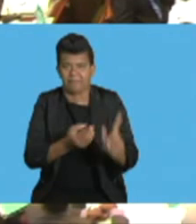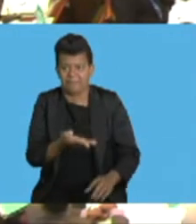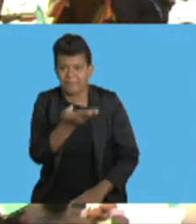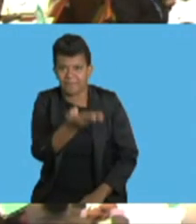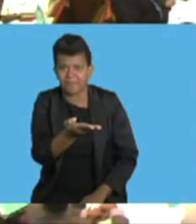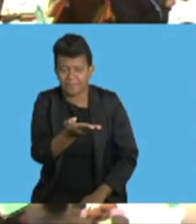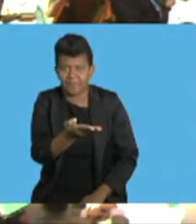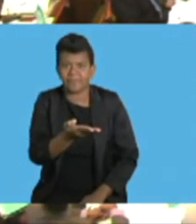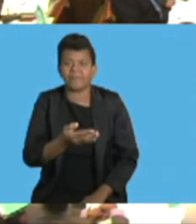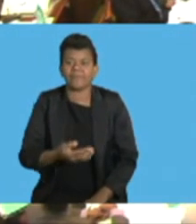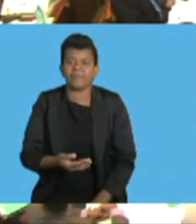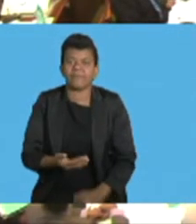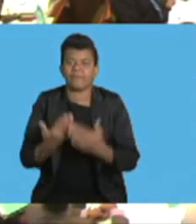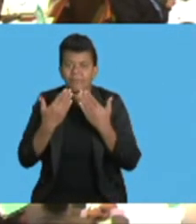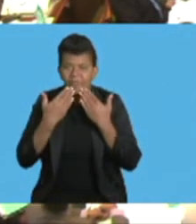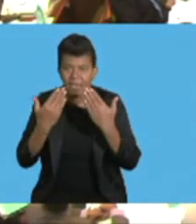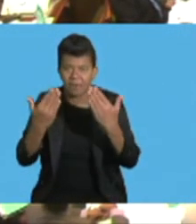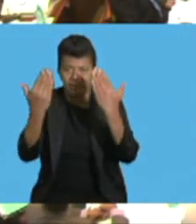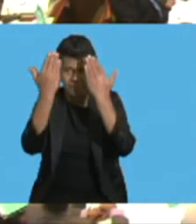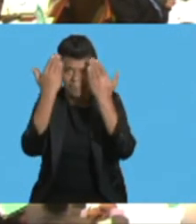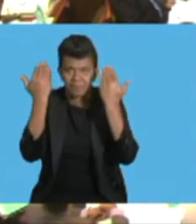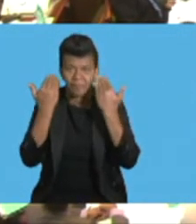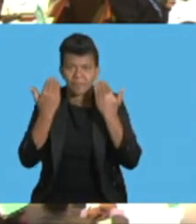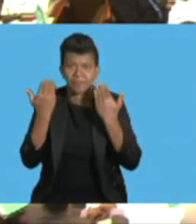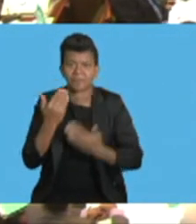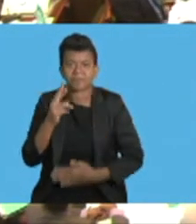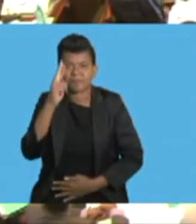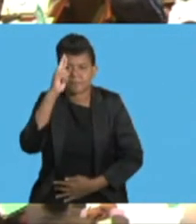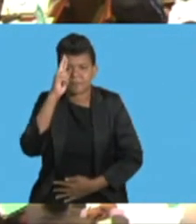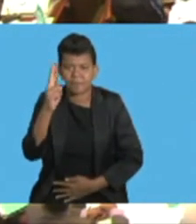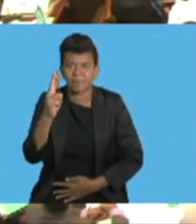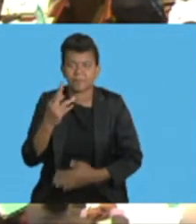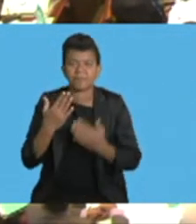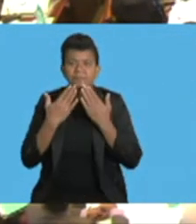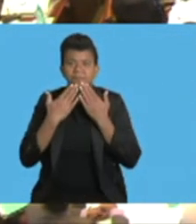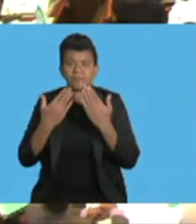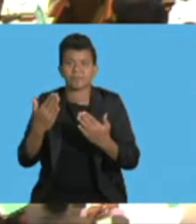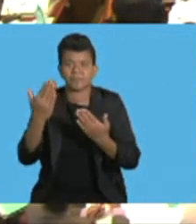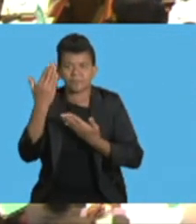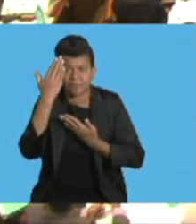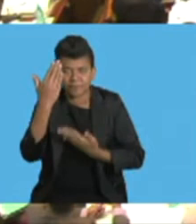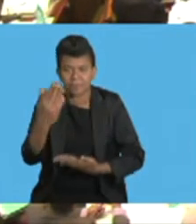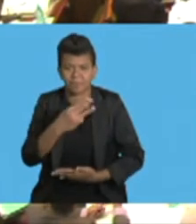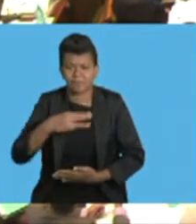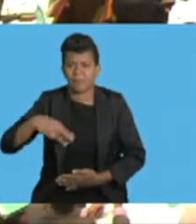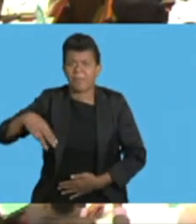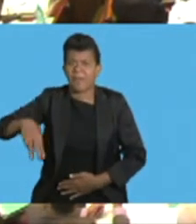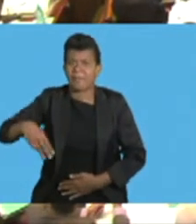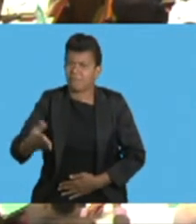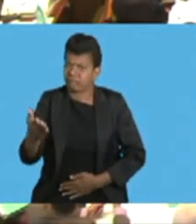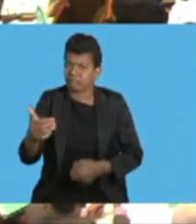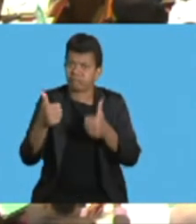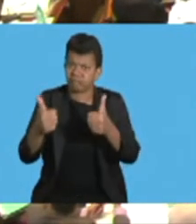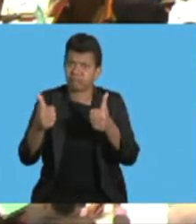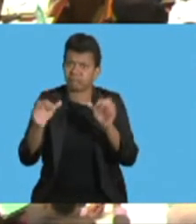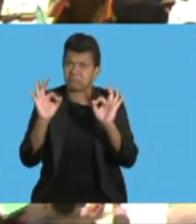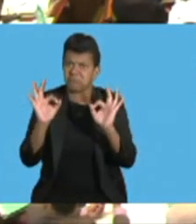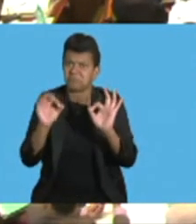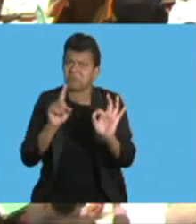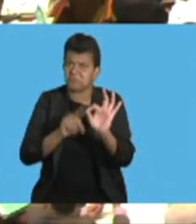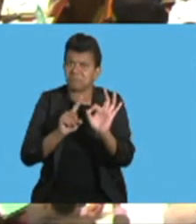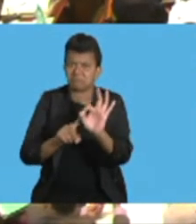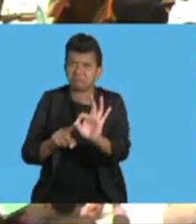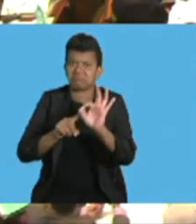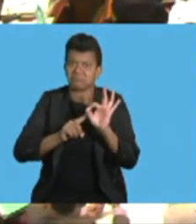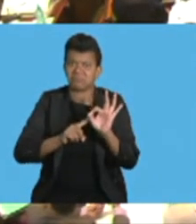Thank you, Mr. Speaker, sir. And I thank the Honourable Member, Mr. Sanjay Kirpal, for this question. Honourable Speaker, firstly I would